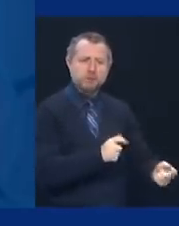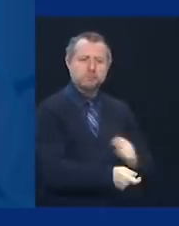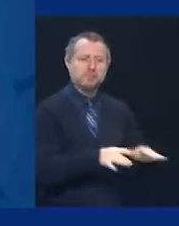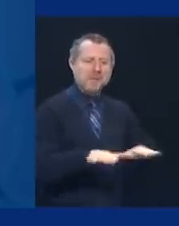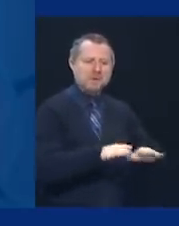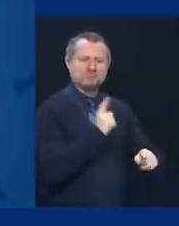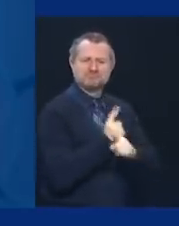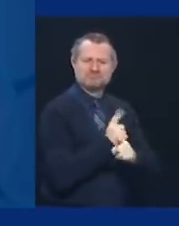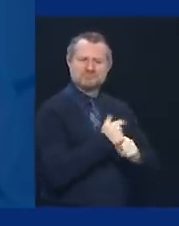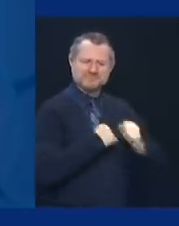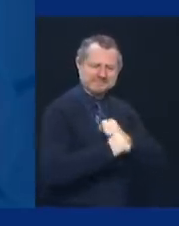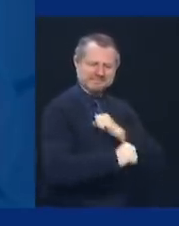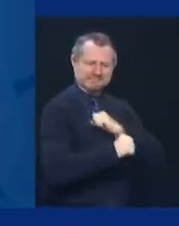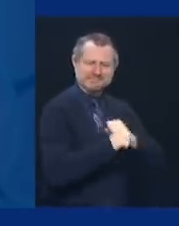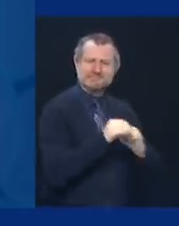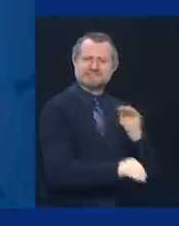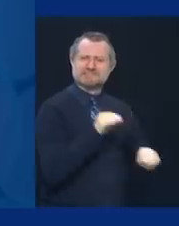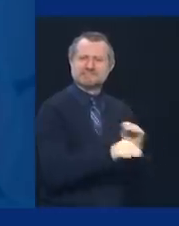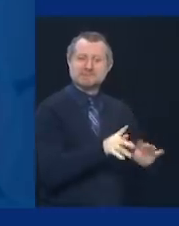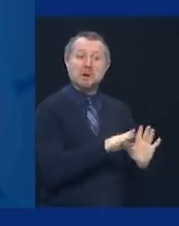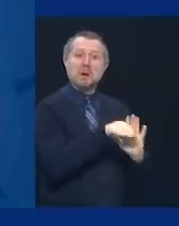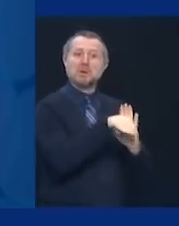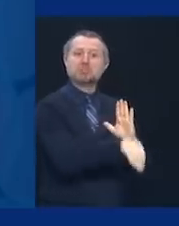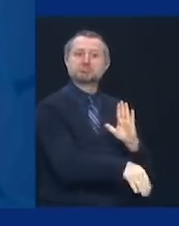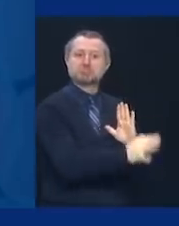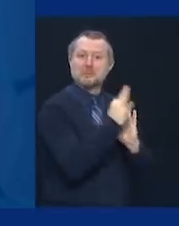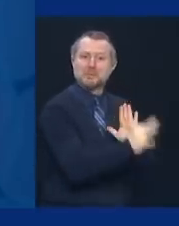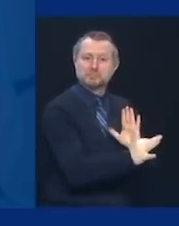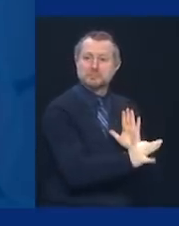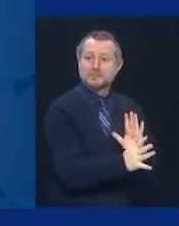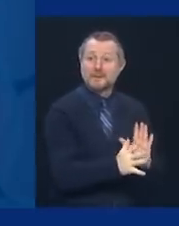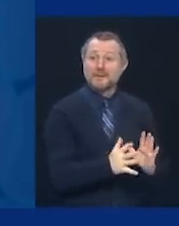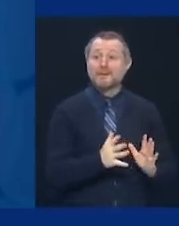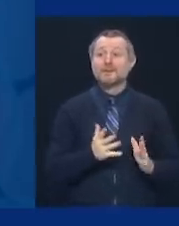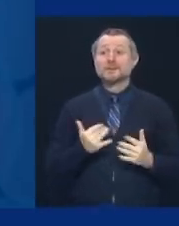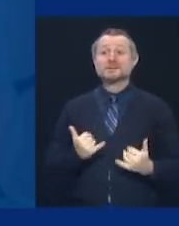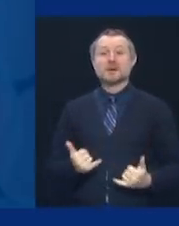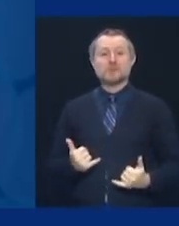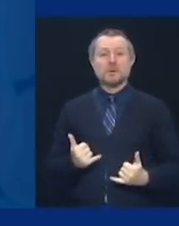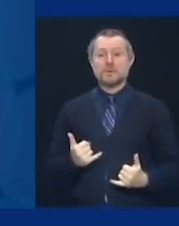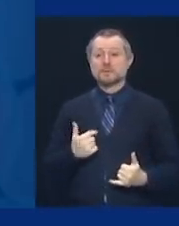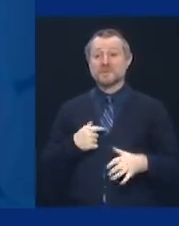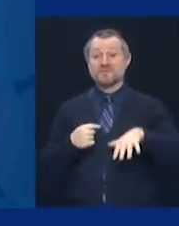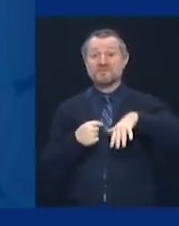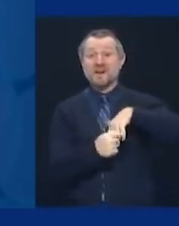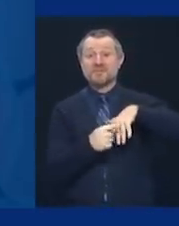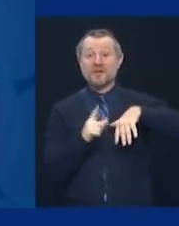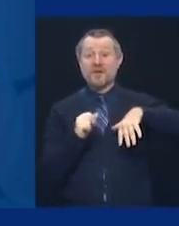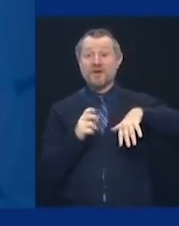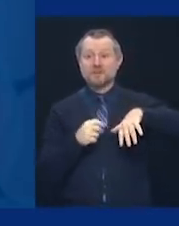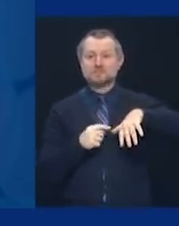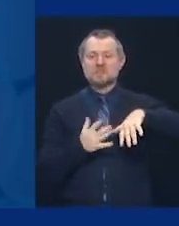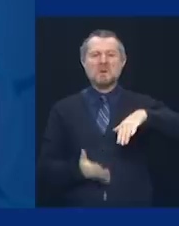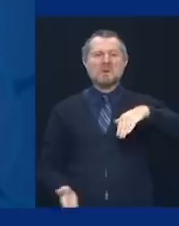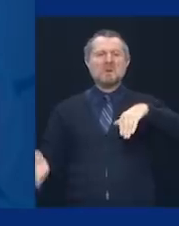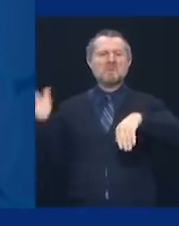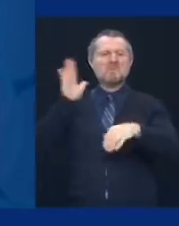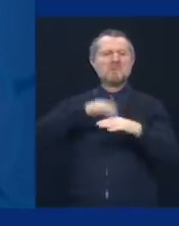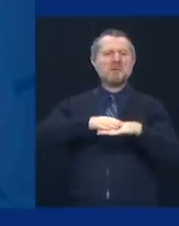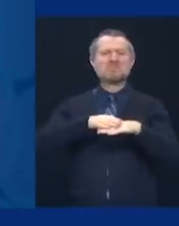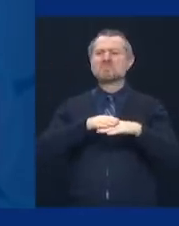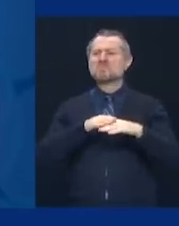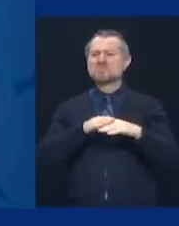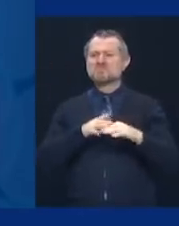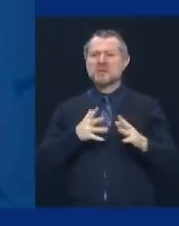down. But Finger Lakes is really much higher. And Finger Lakes